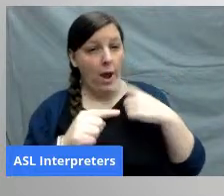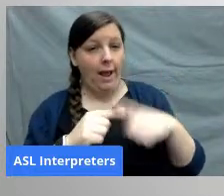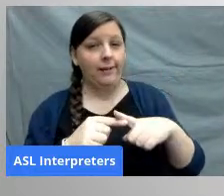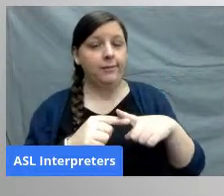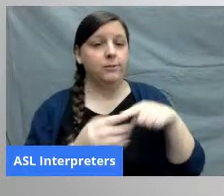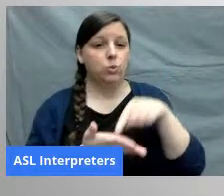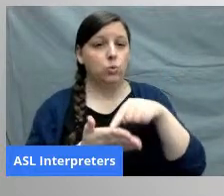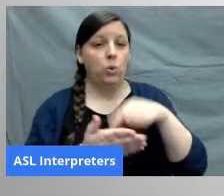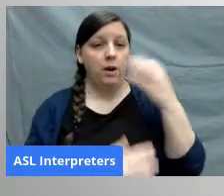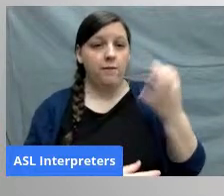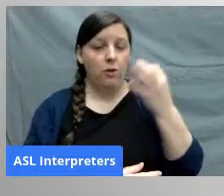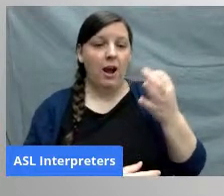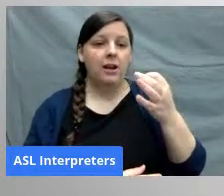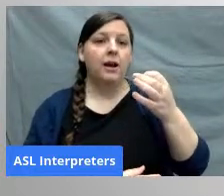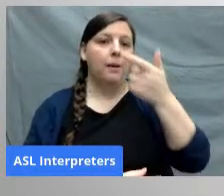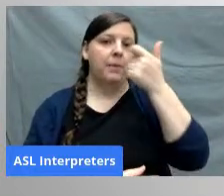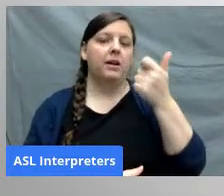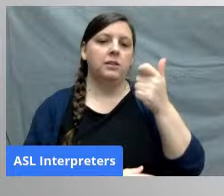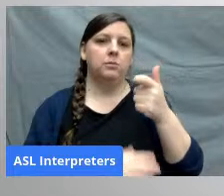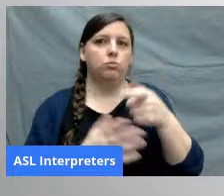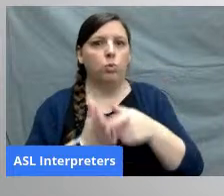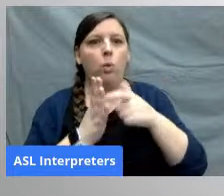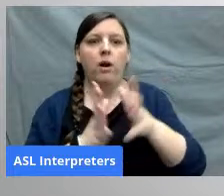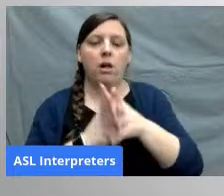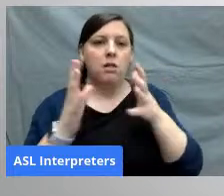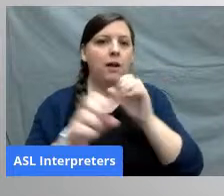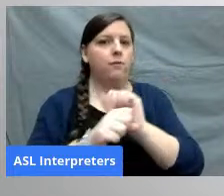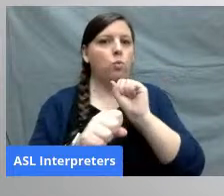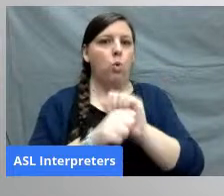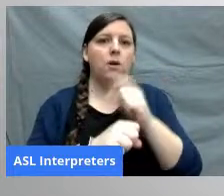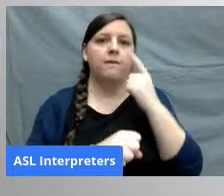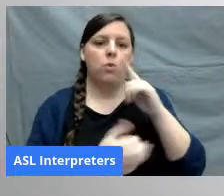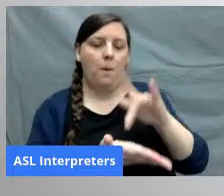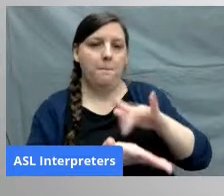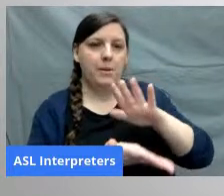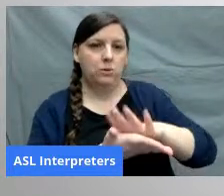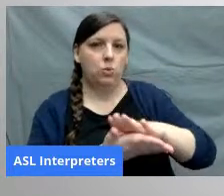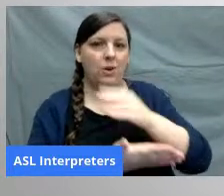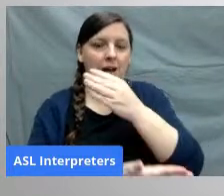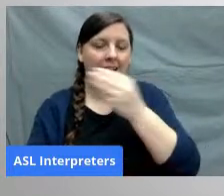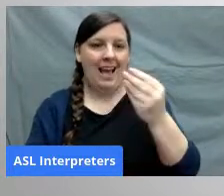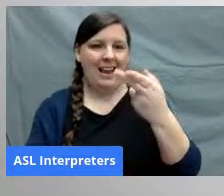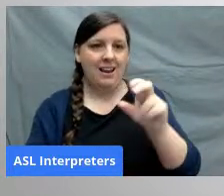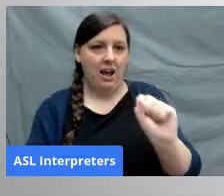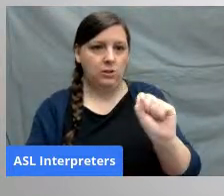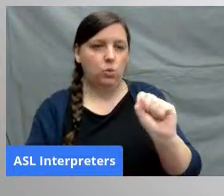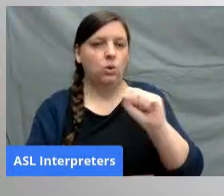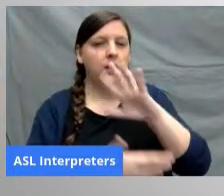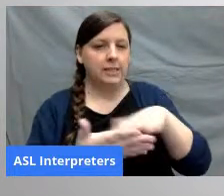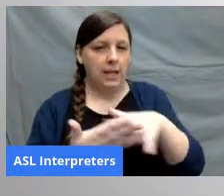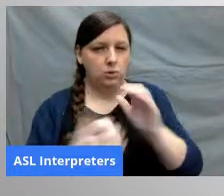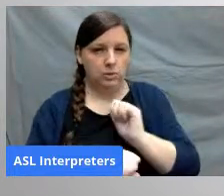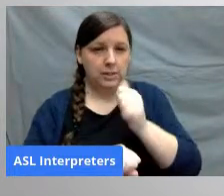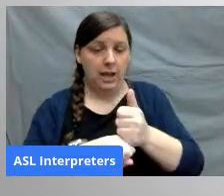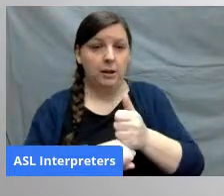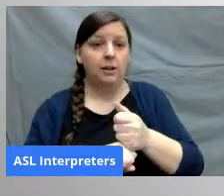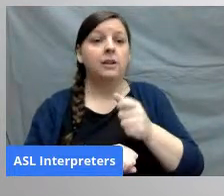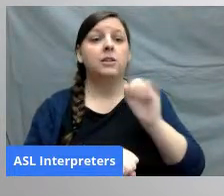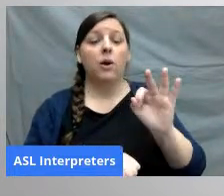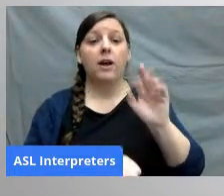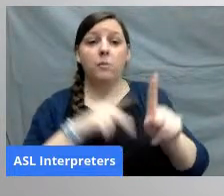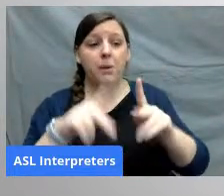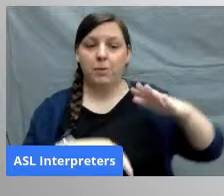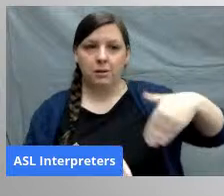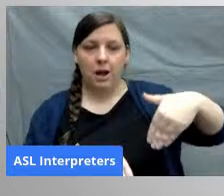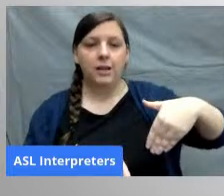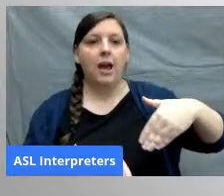our middle and high school as it relates to master scheduling. But anyone that has not made their registration, although I'm encouraging them to do that,